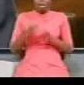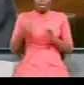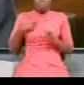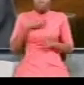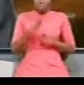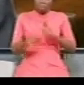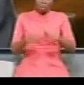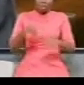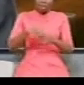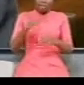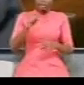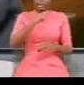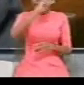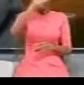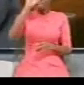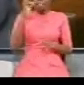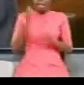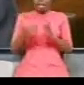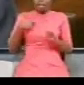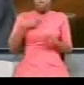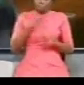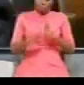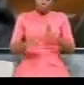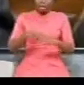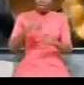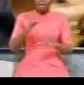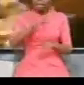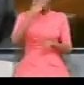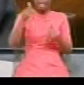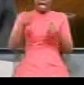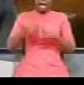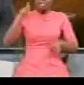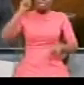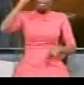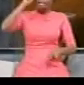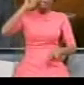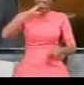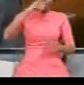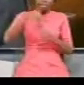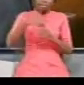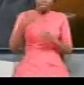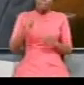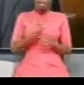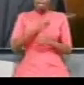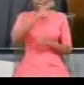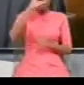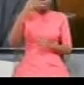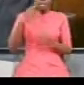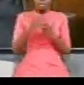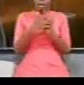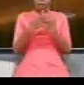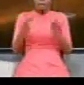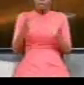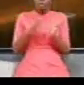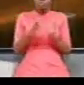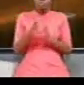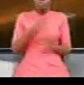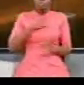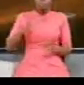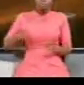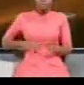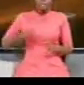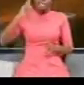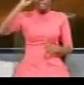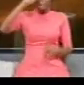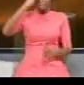in the light, if we walk in the light, as he is in the light, the blood of Jesus Christ, his